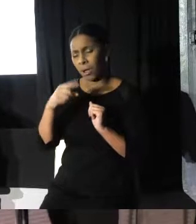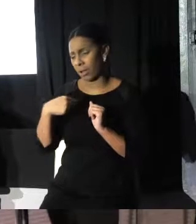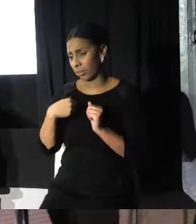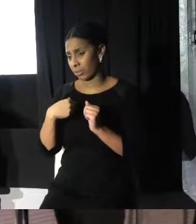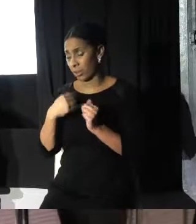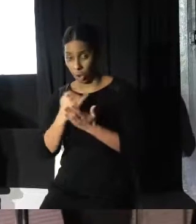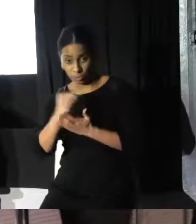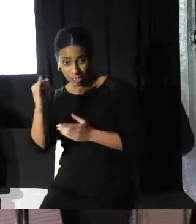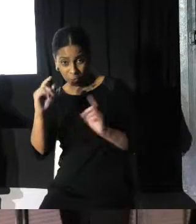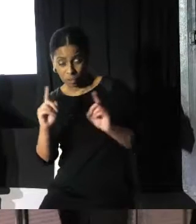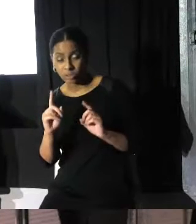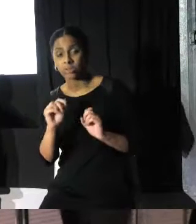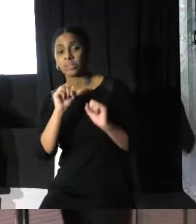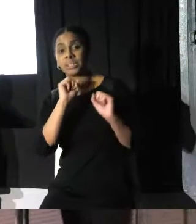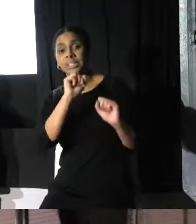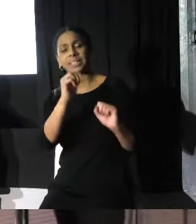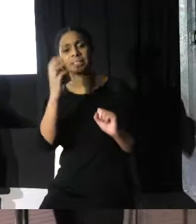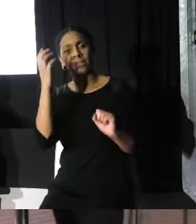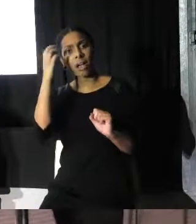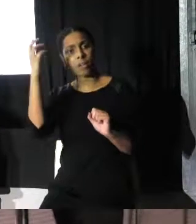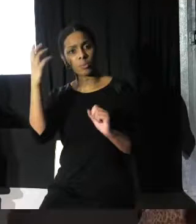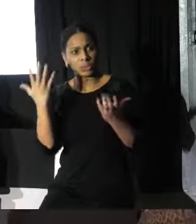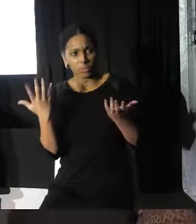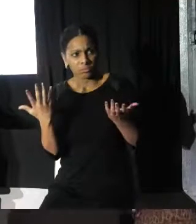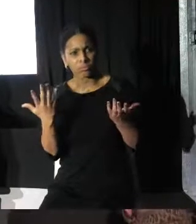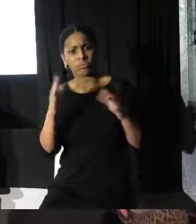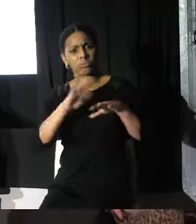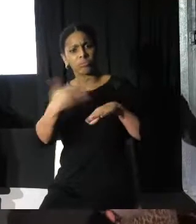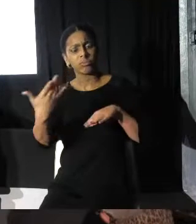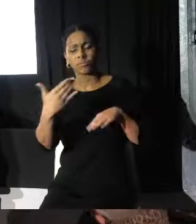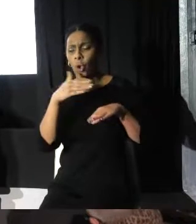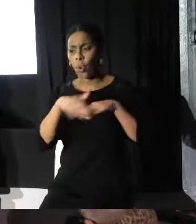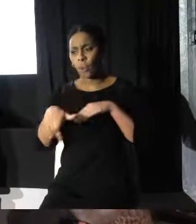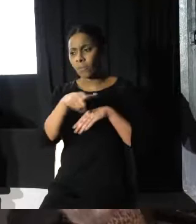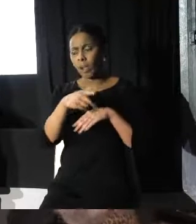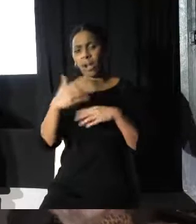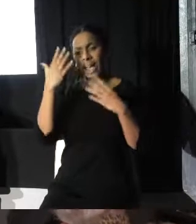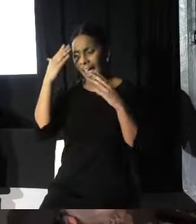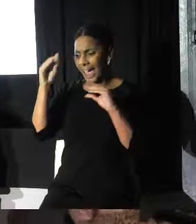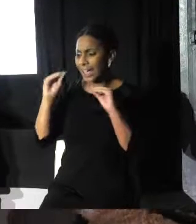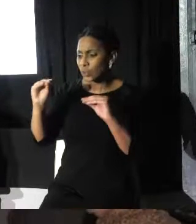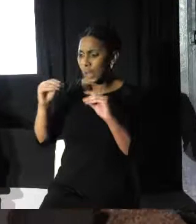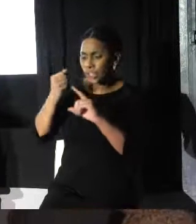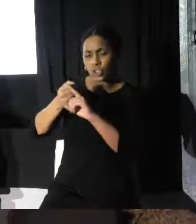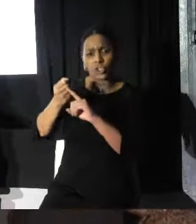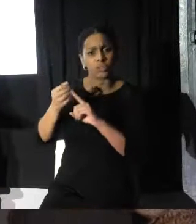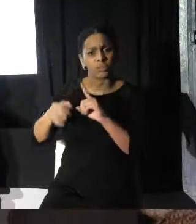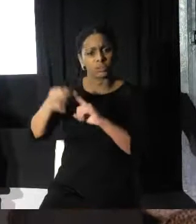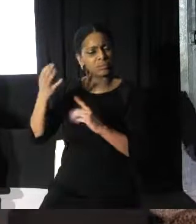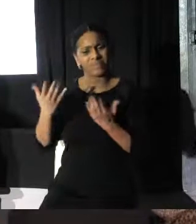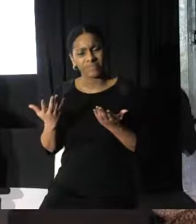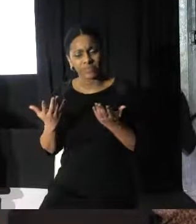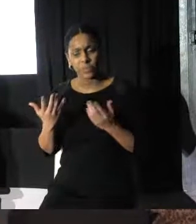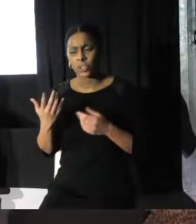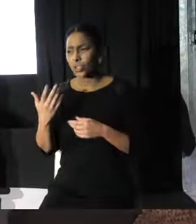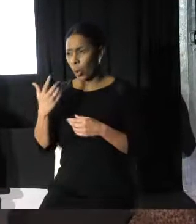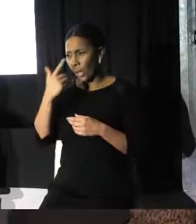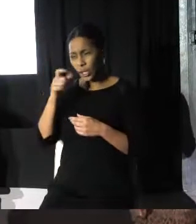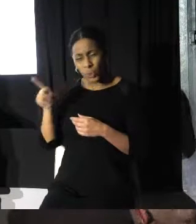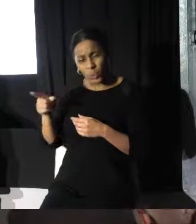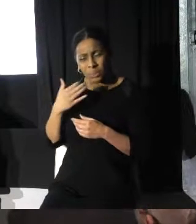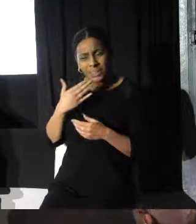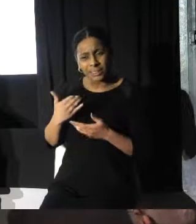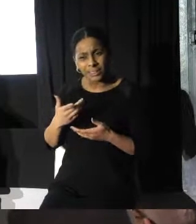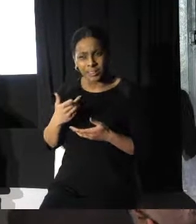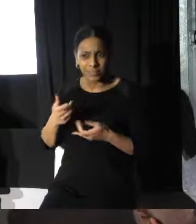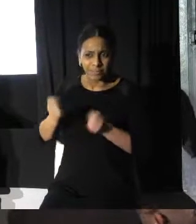fact that his government isn't pushing on education. I wonder whether you might say something about the role of schools education and how it